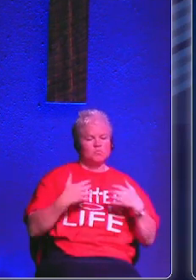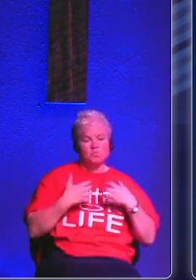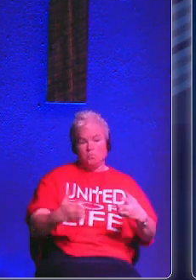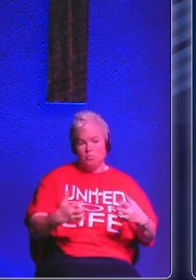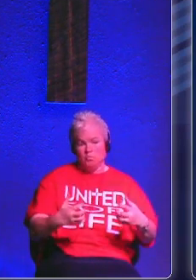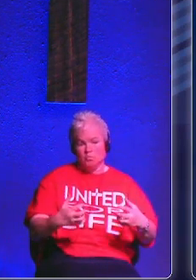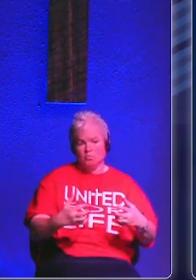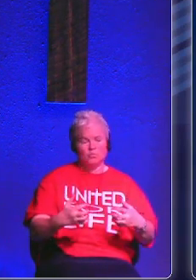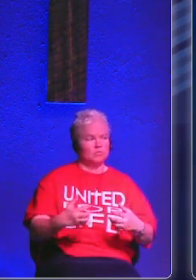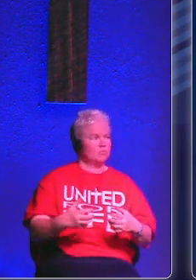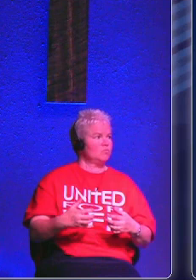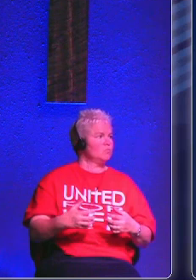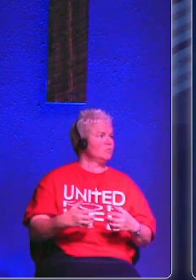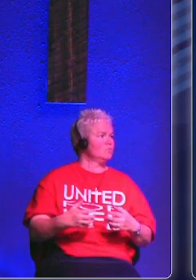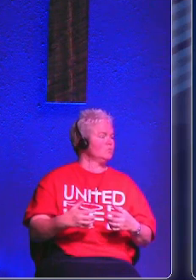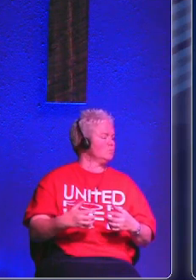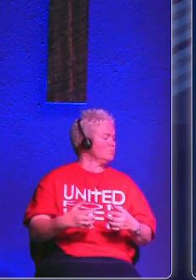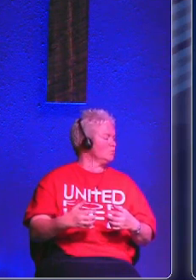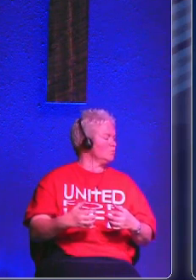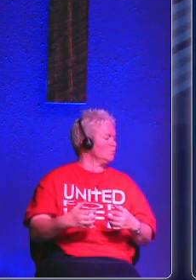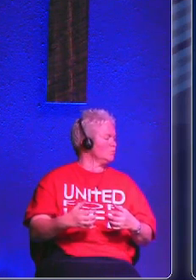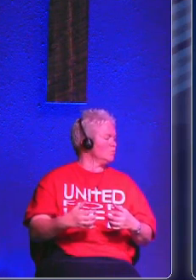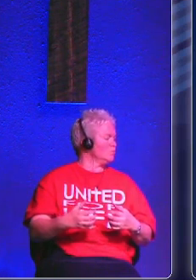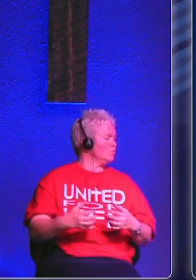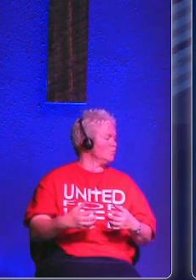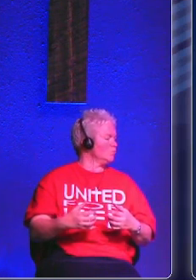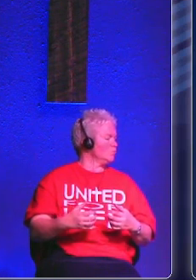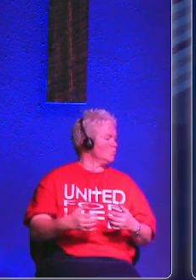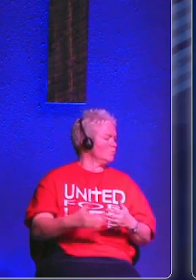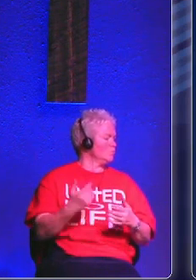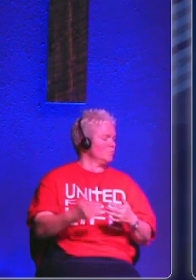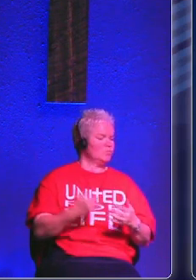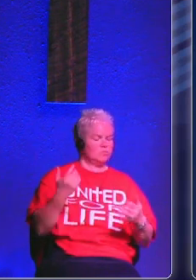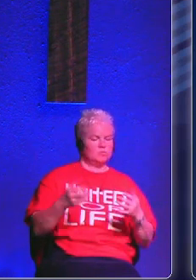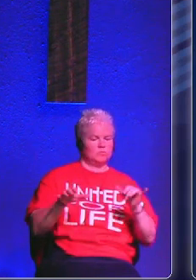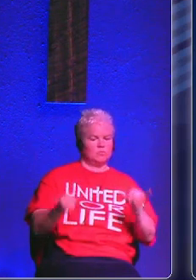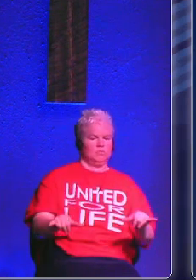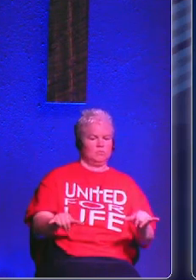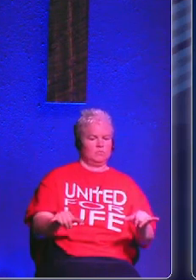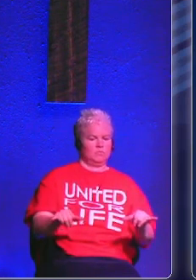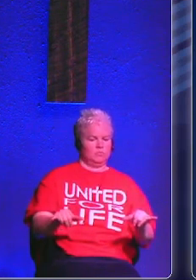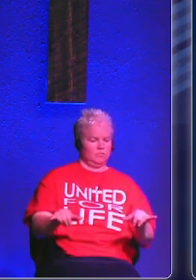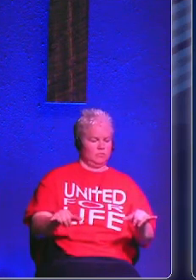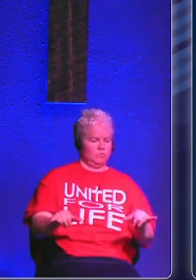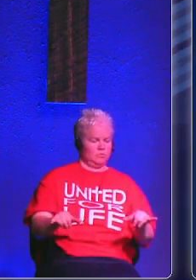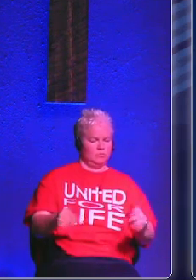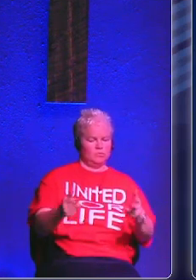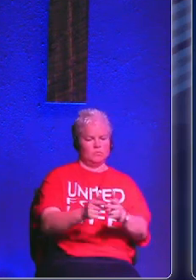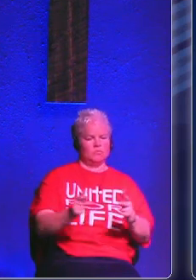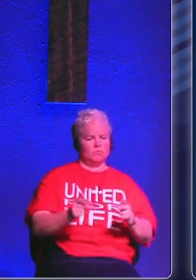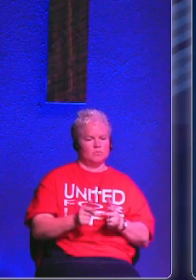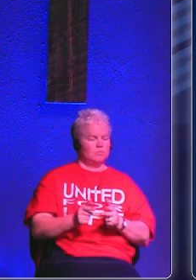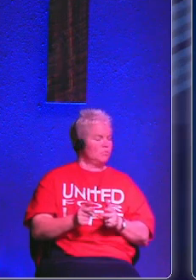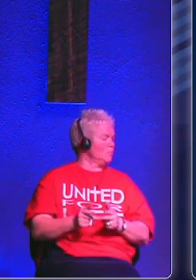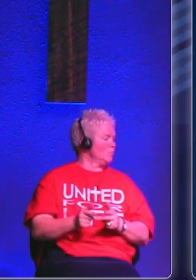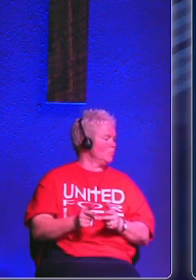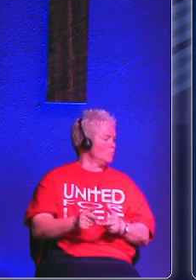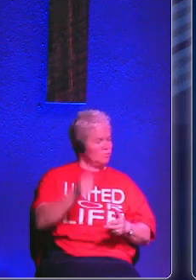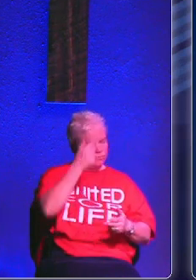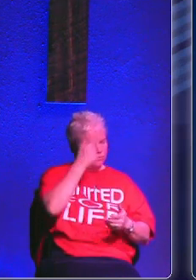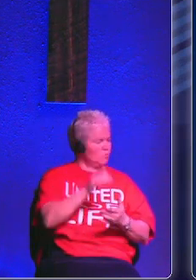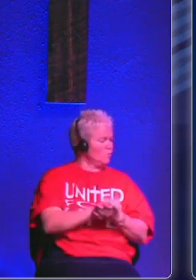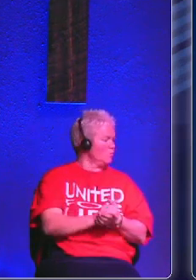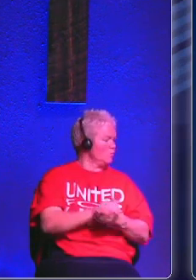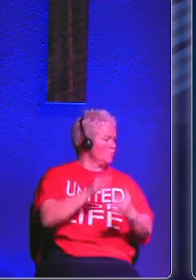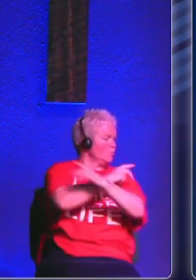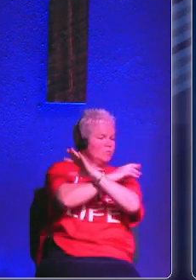all the time. It's easier for them just to stay in that place.